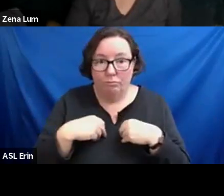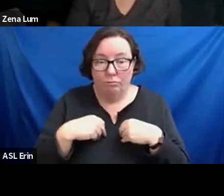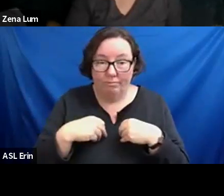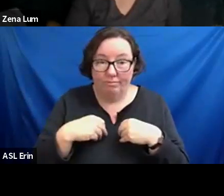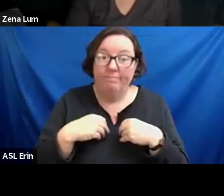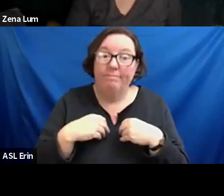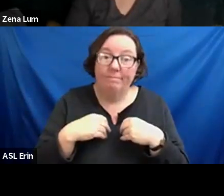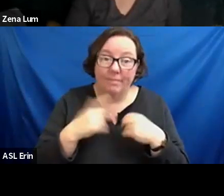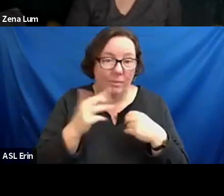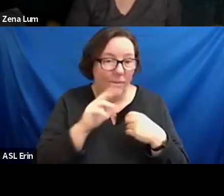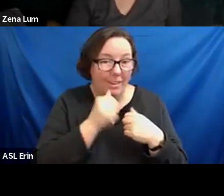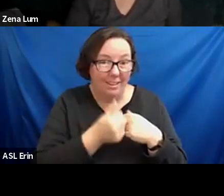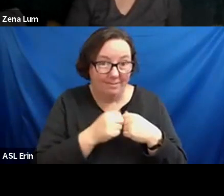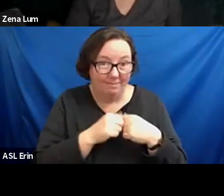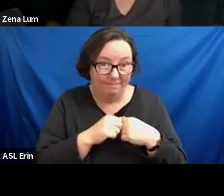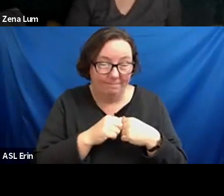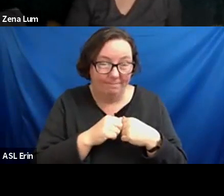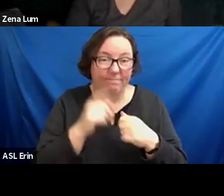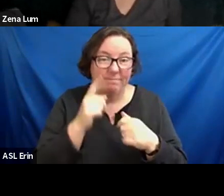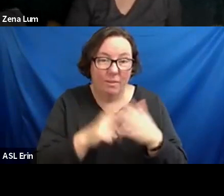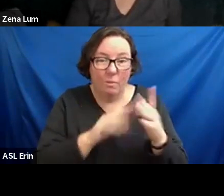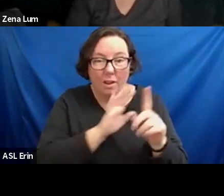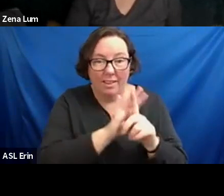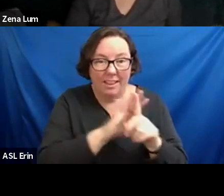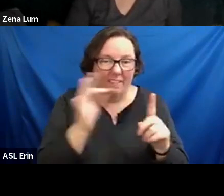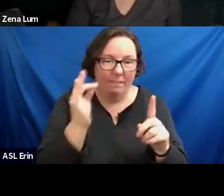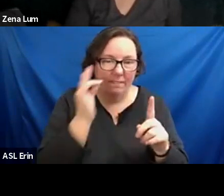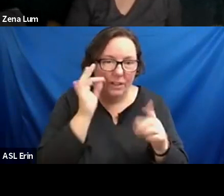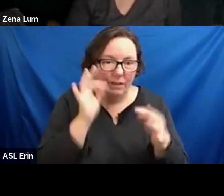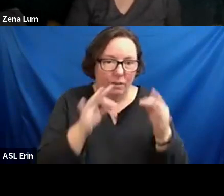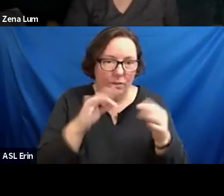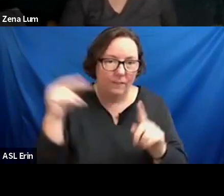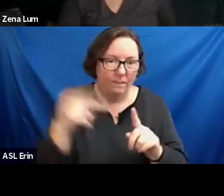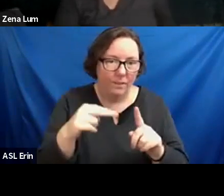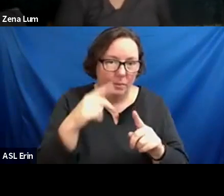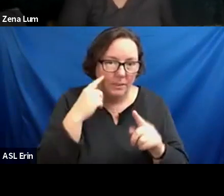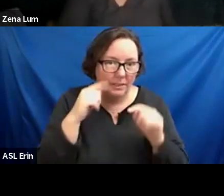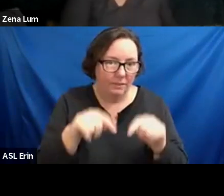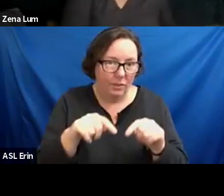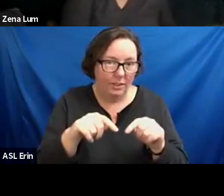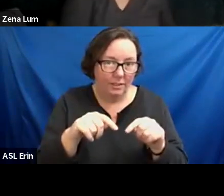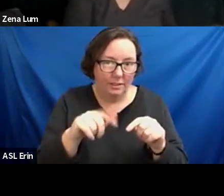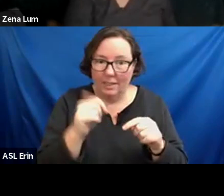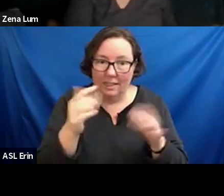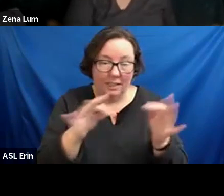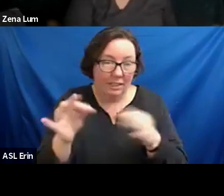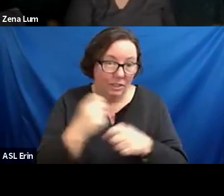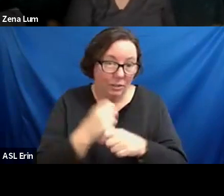what the sense of the federal court will be in order to any decision that we